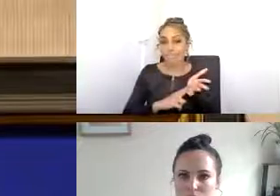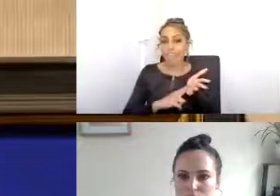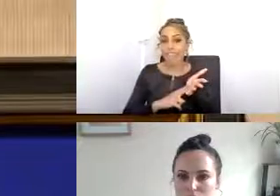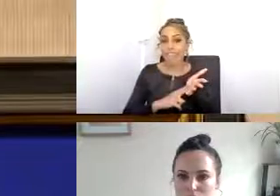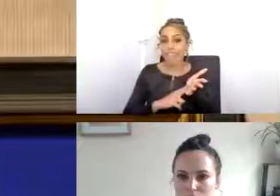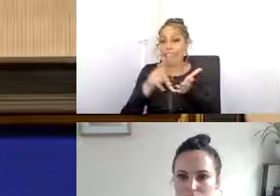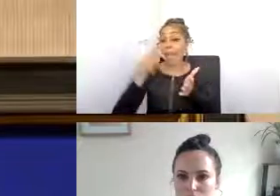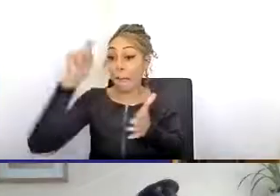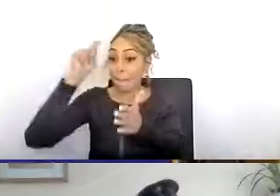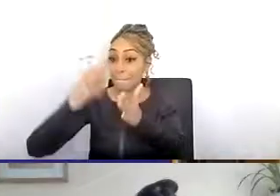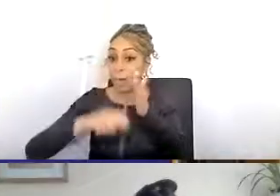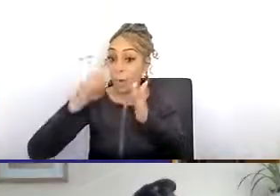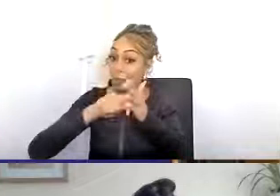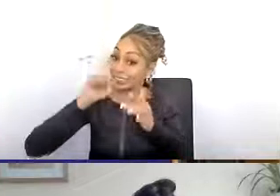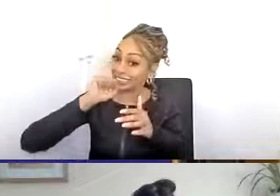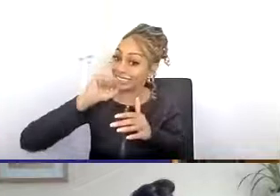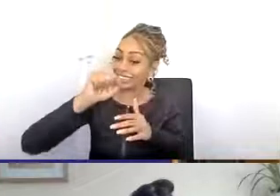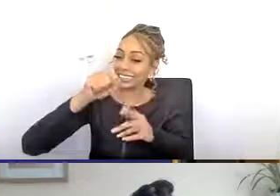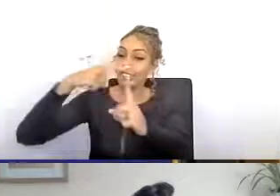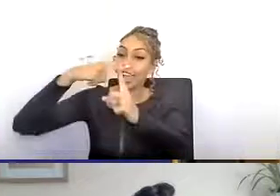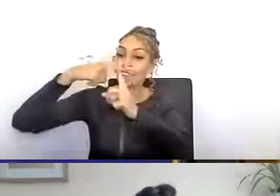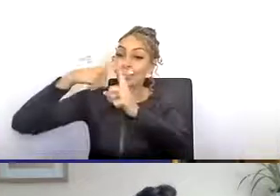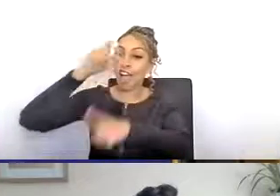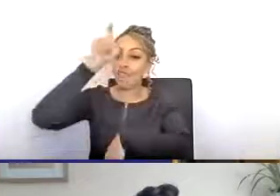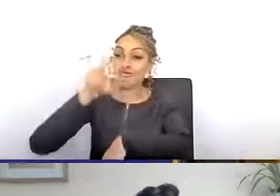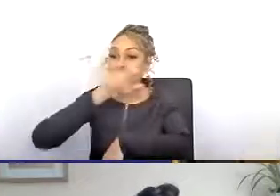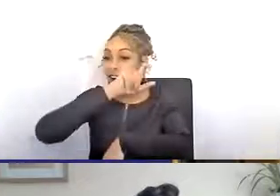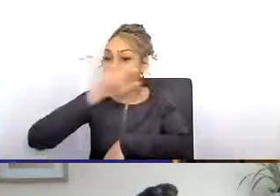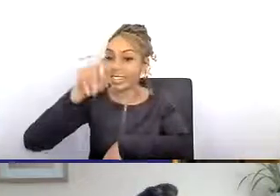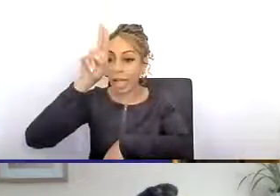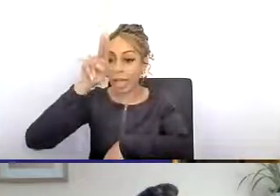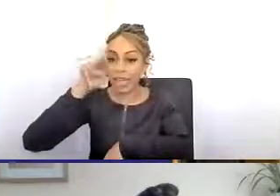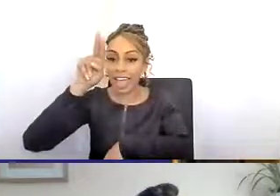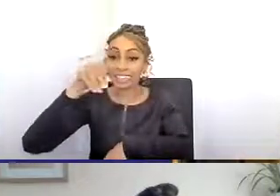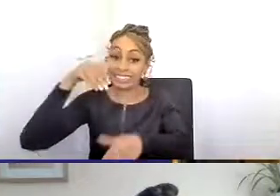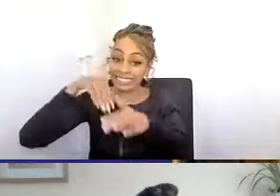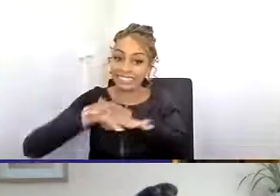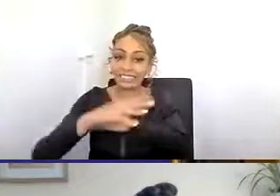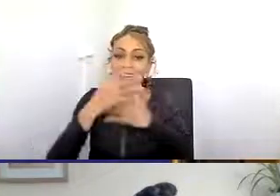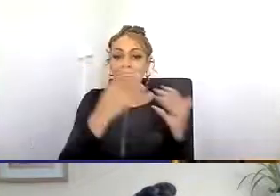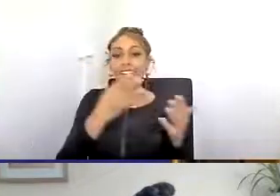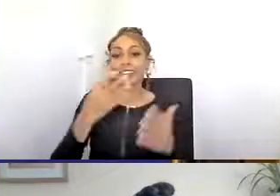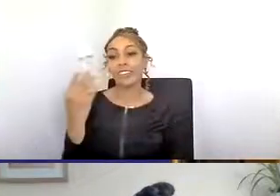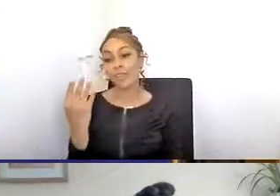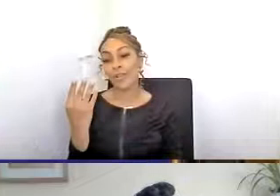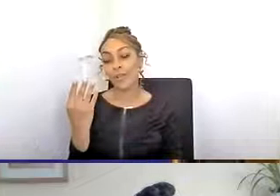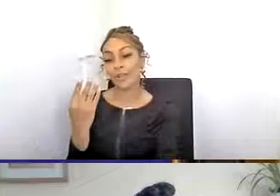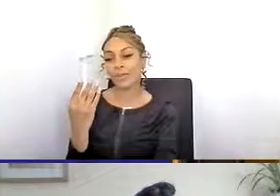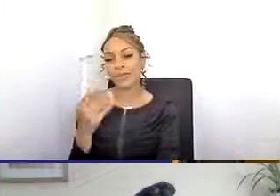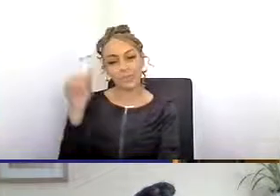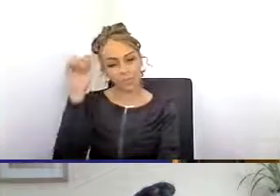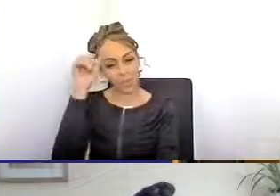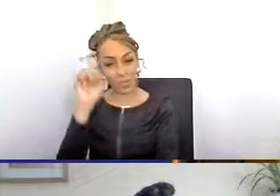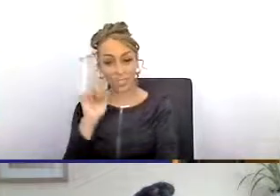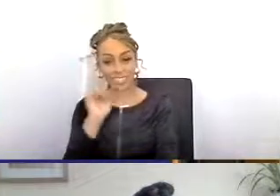crucifixion painting, and it was this painting that entered the collection in 1994. I mean, some of you may be familiar with